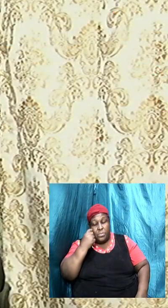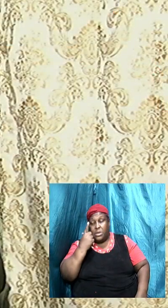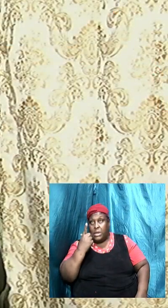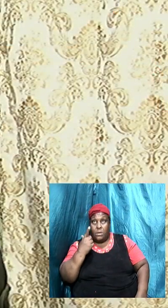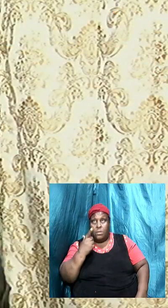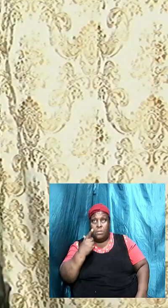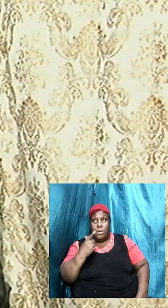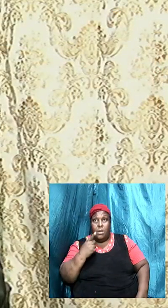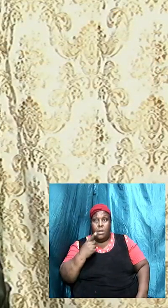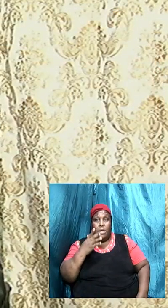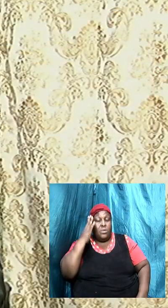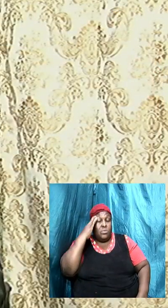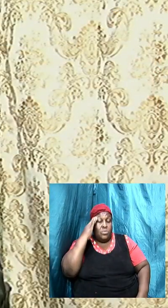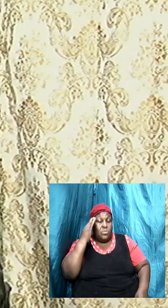happening.